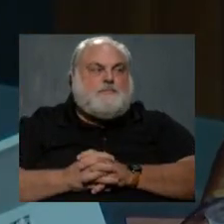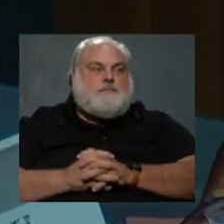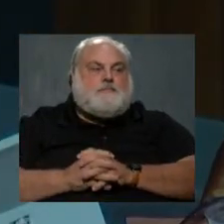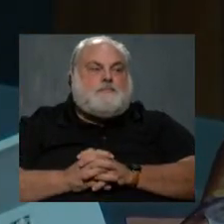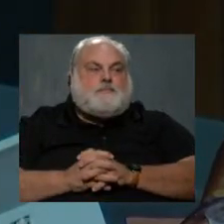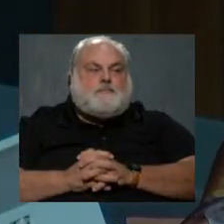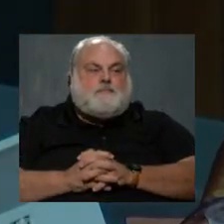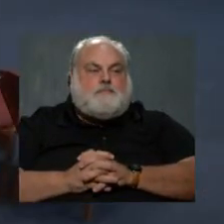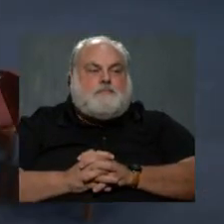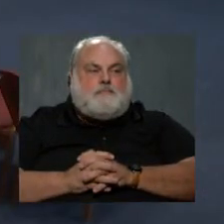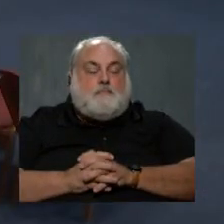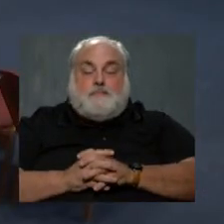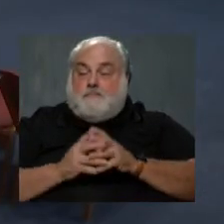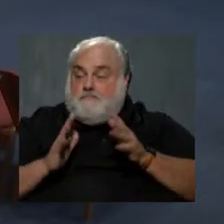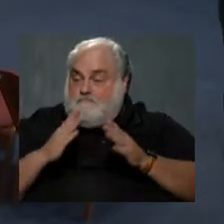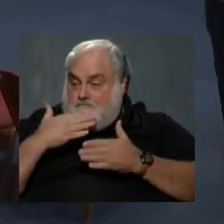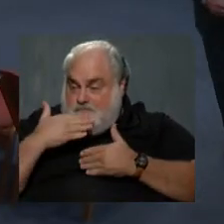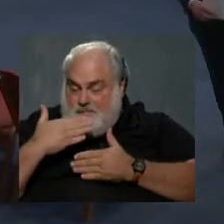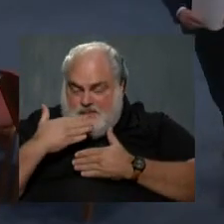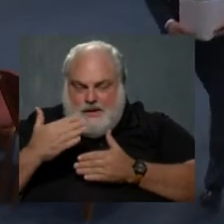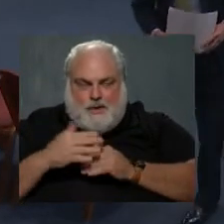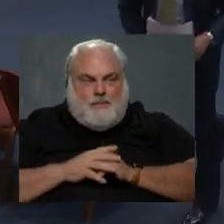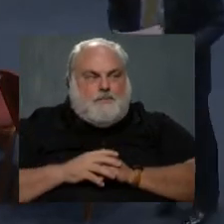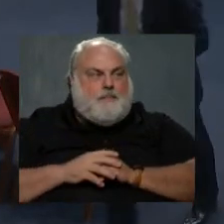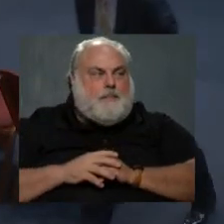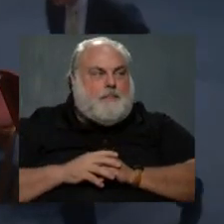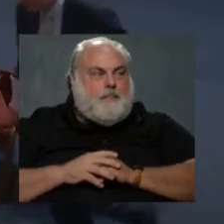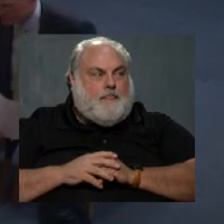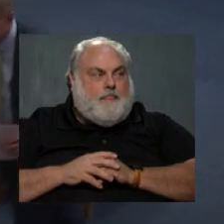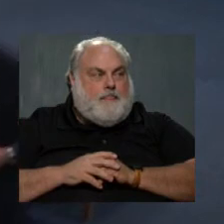Yeah. All right. Thank you very much. Thank you. Now,